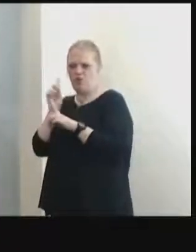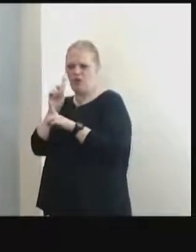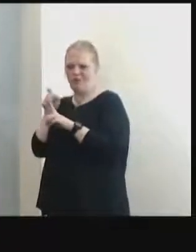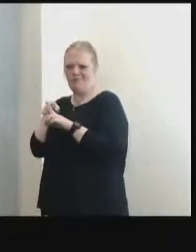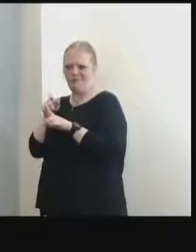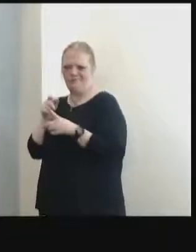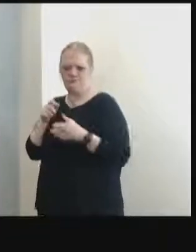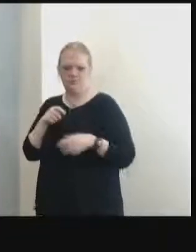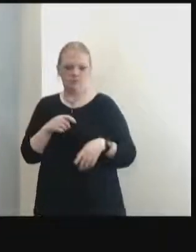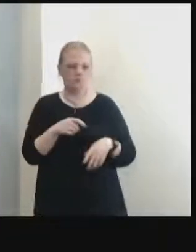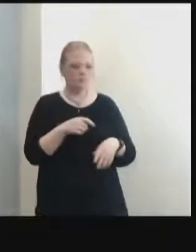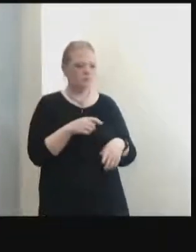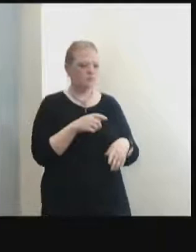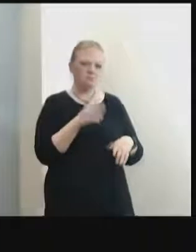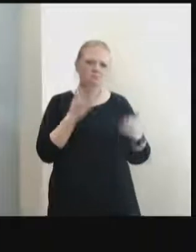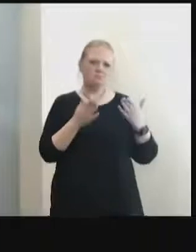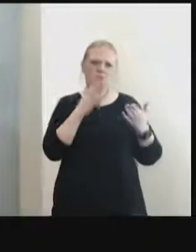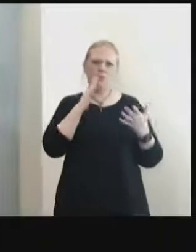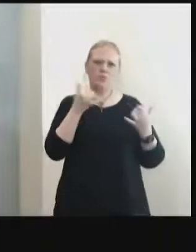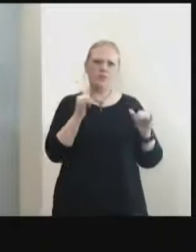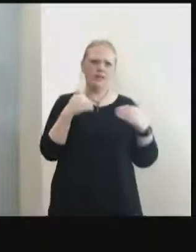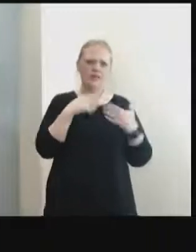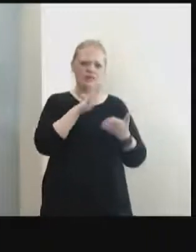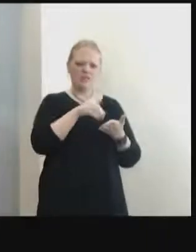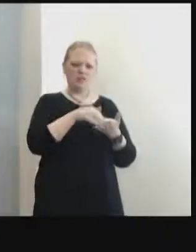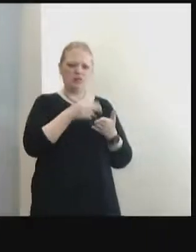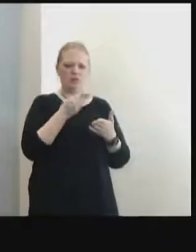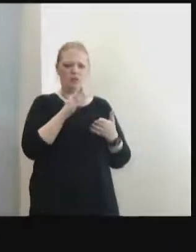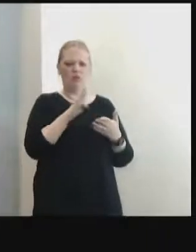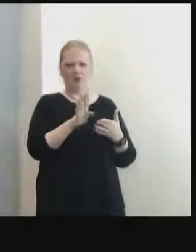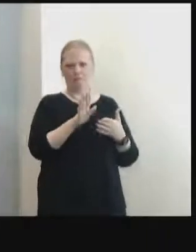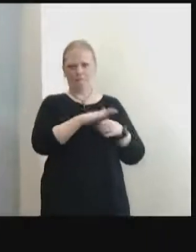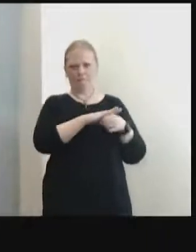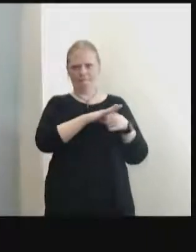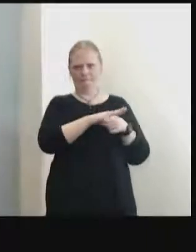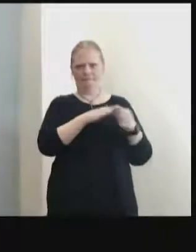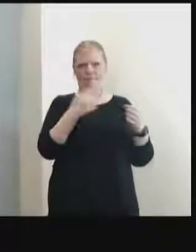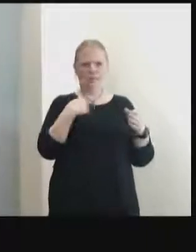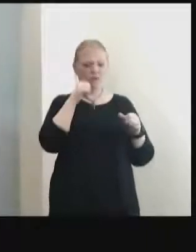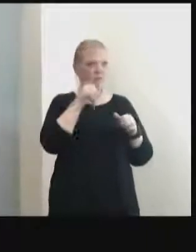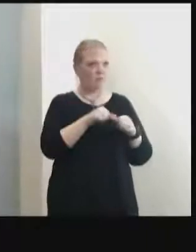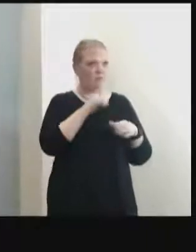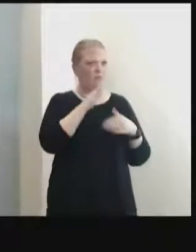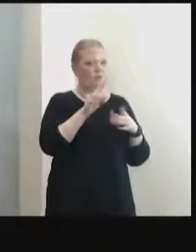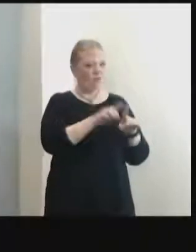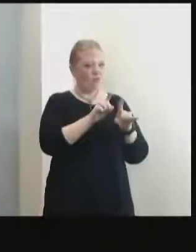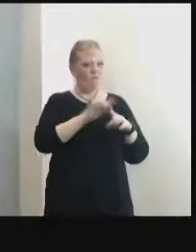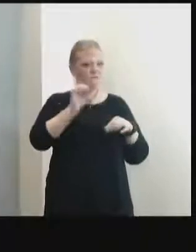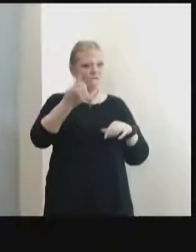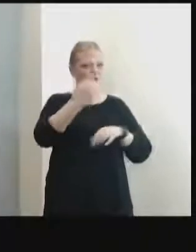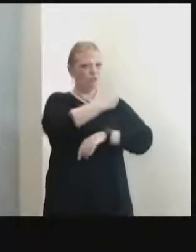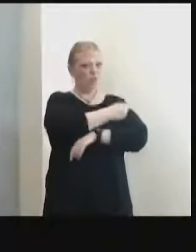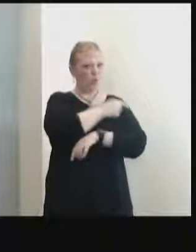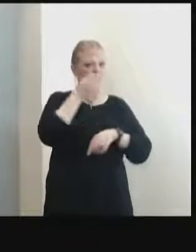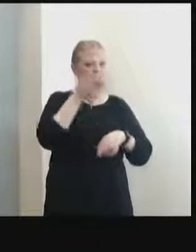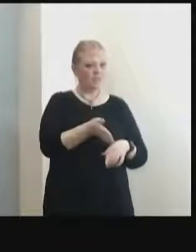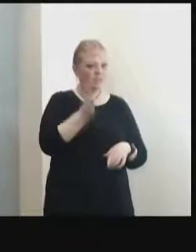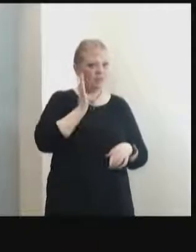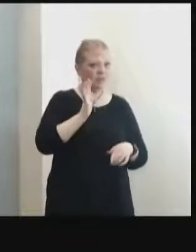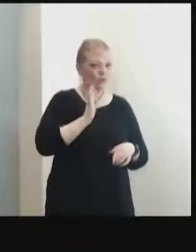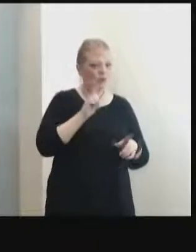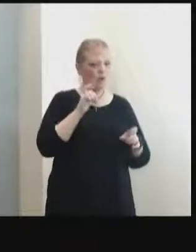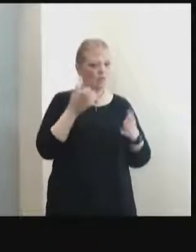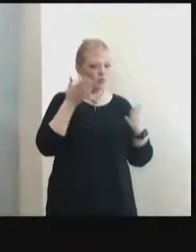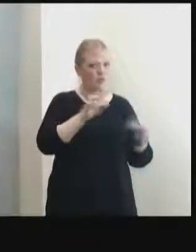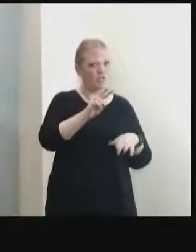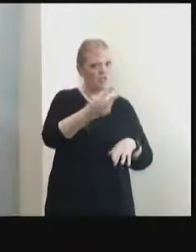Well, we're probably still going to have central hub sites because remember, we also did first doses there previously, so we have to offer the second dose